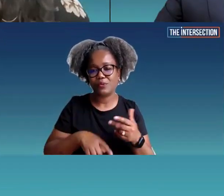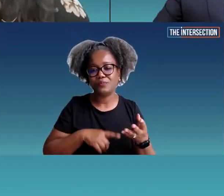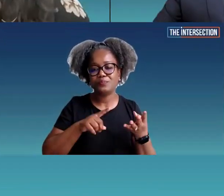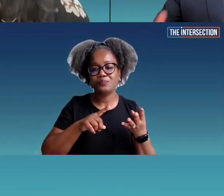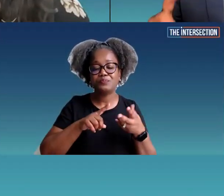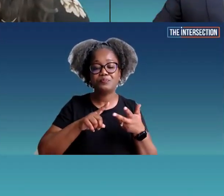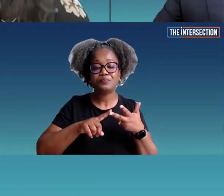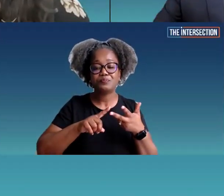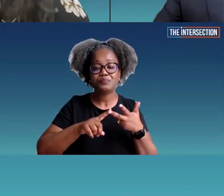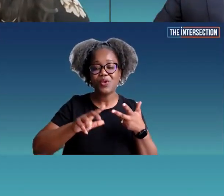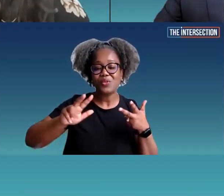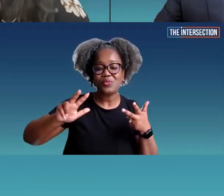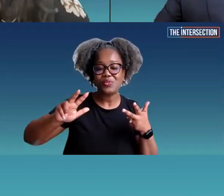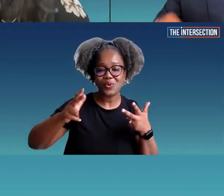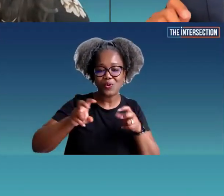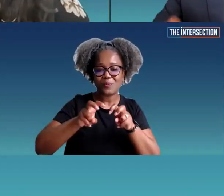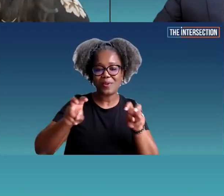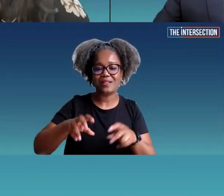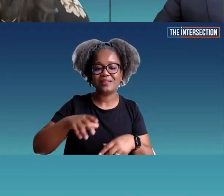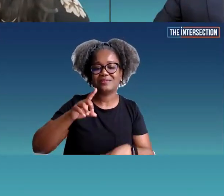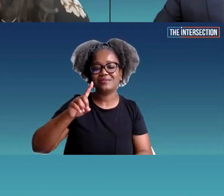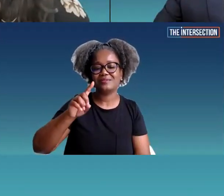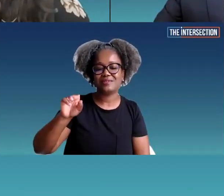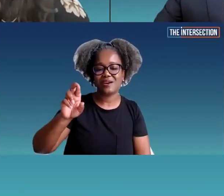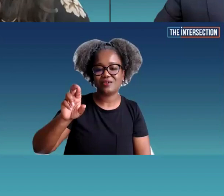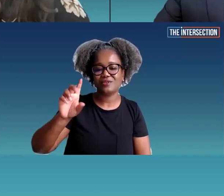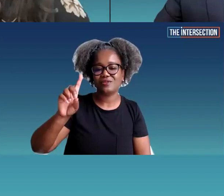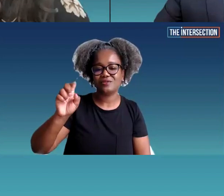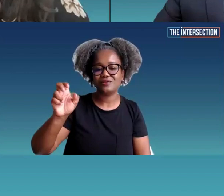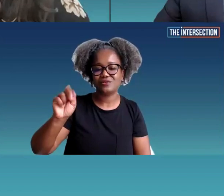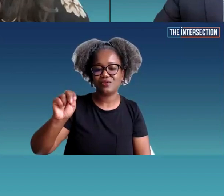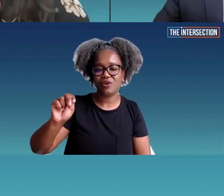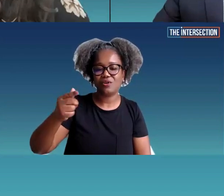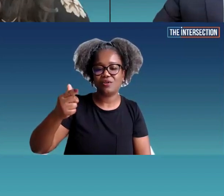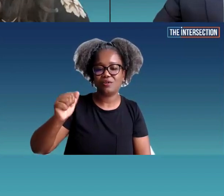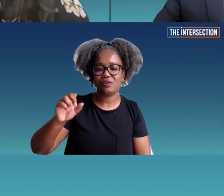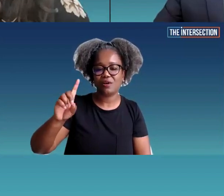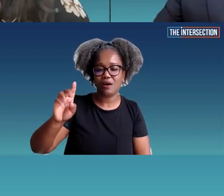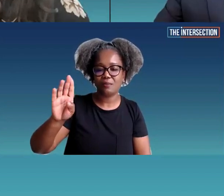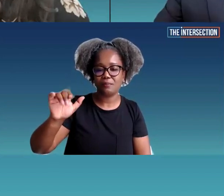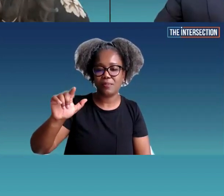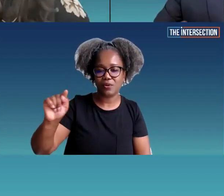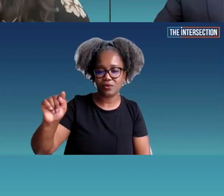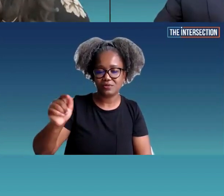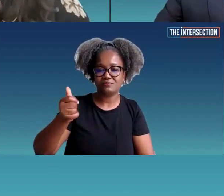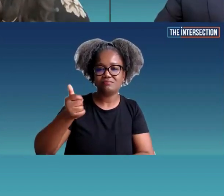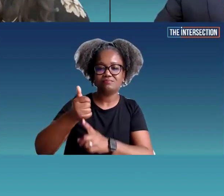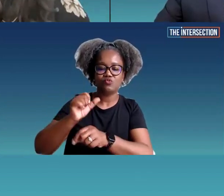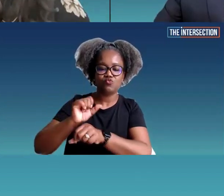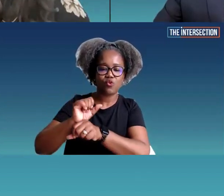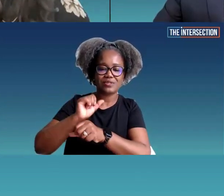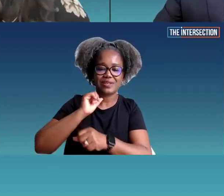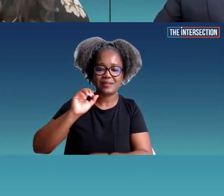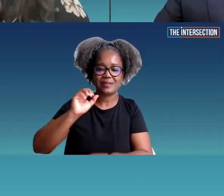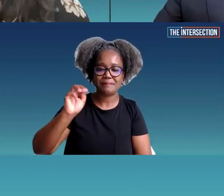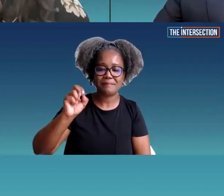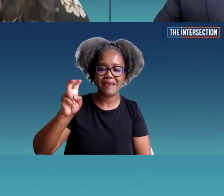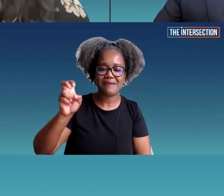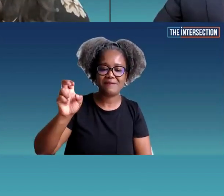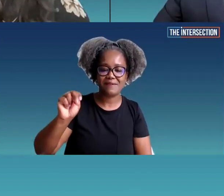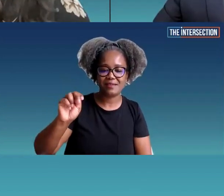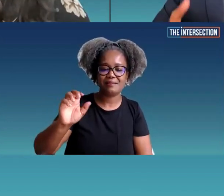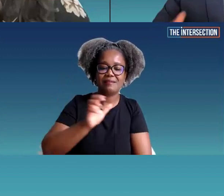is the Director of Health Equity at Maven Clinic, the world's largest virtual clinic for women and family